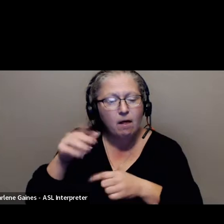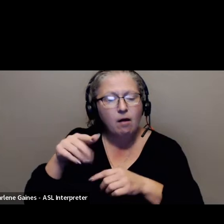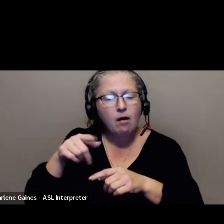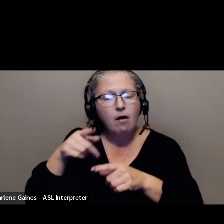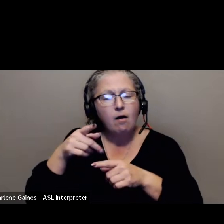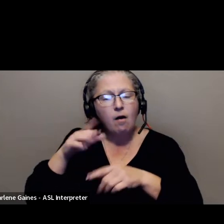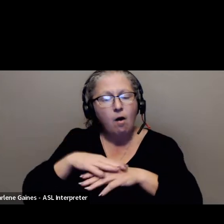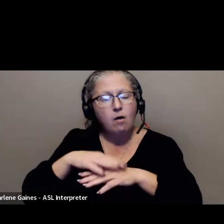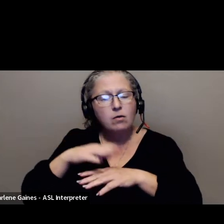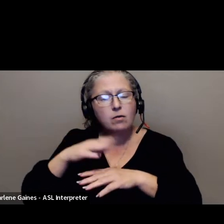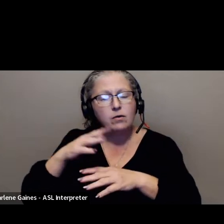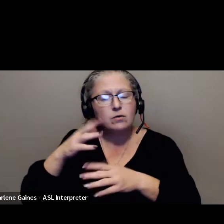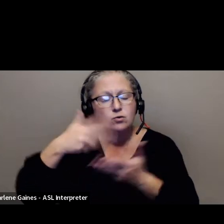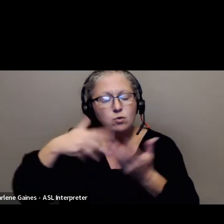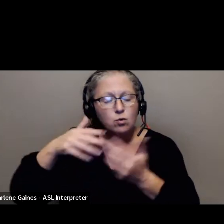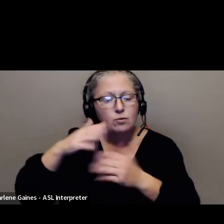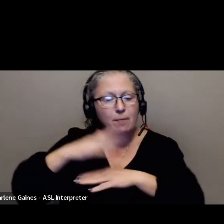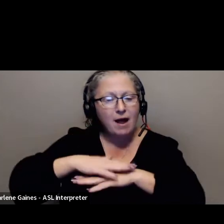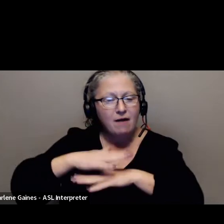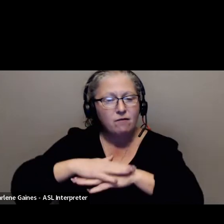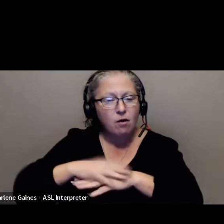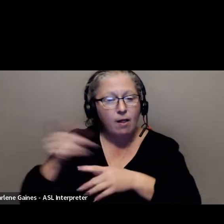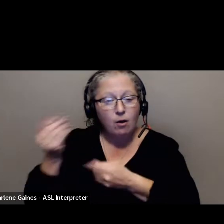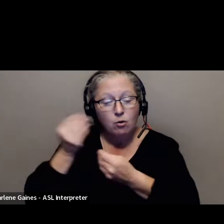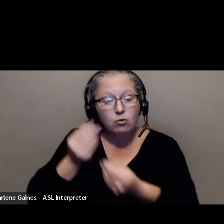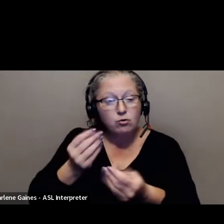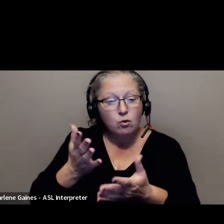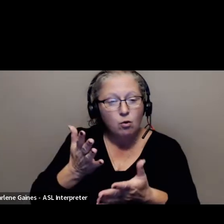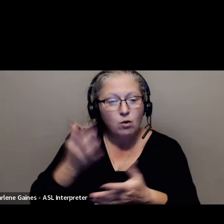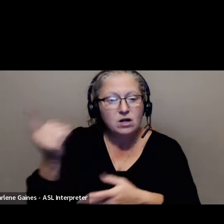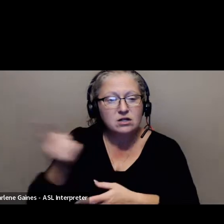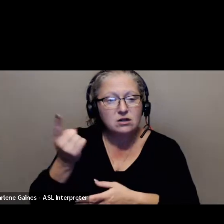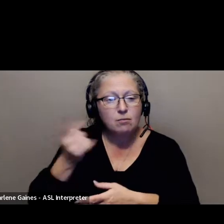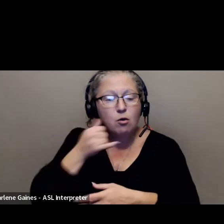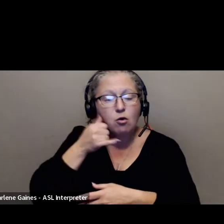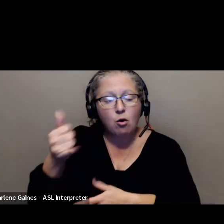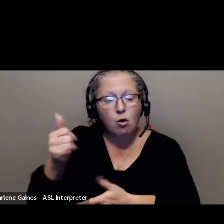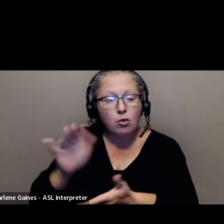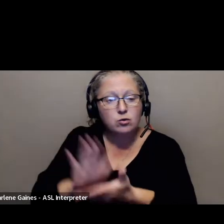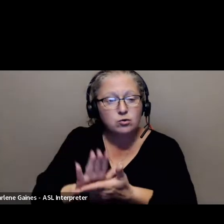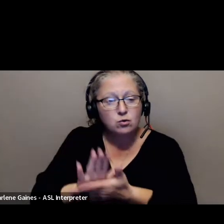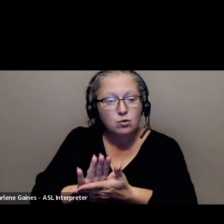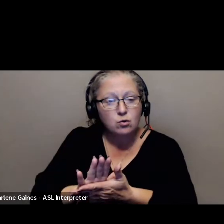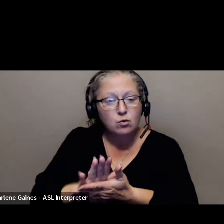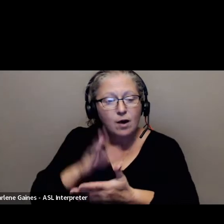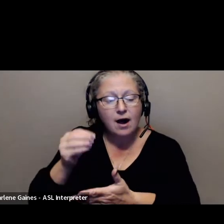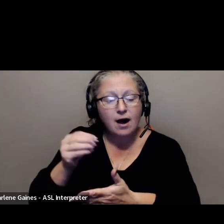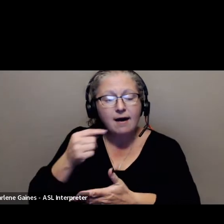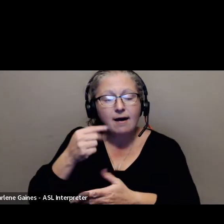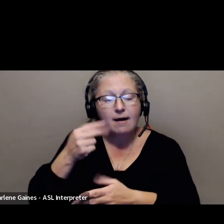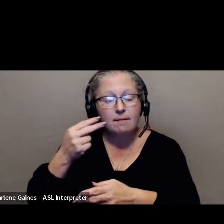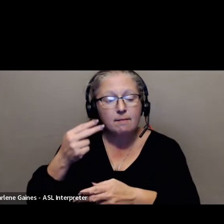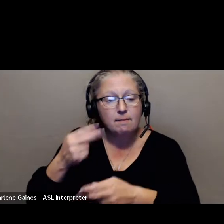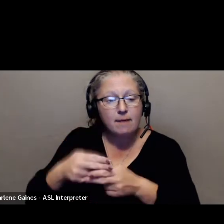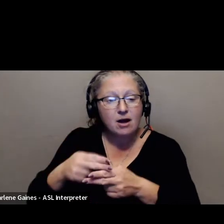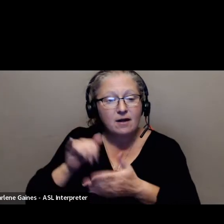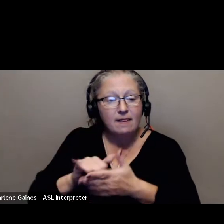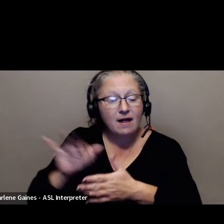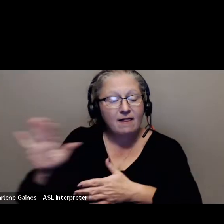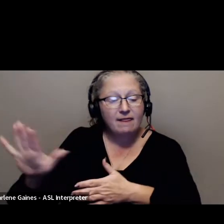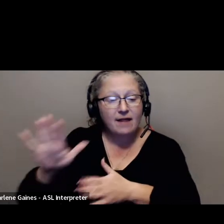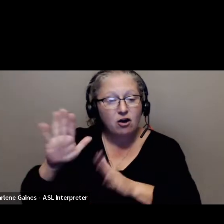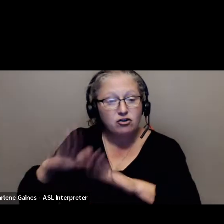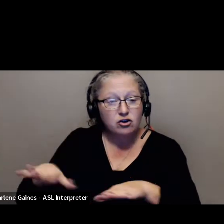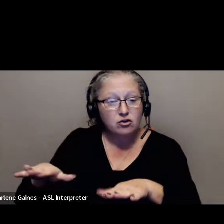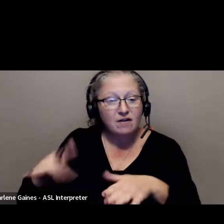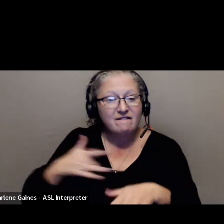platform. And they were told that somebody called the school and claimed that their kids